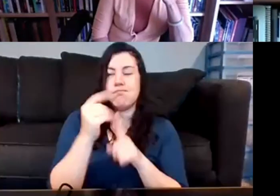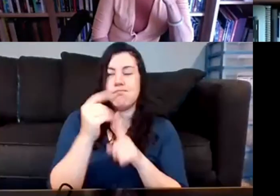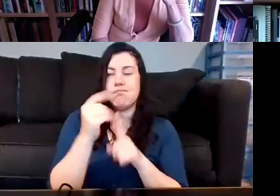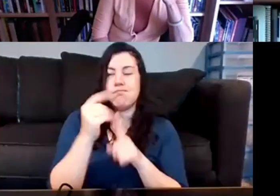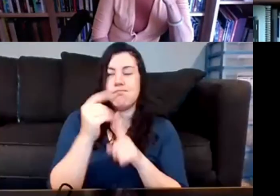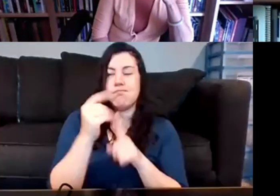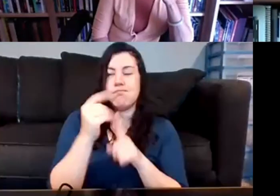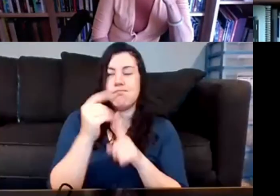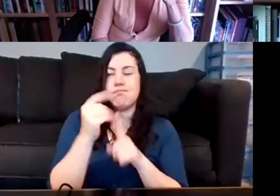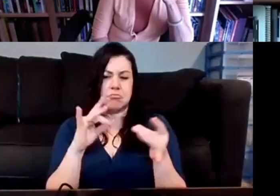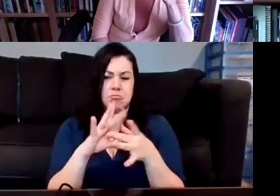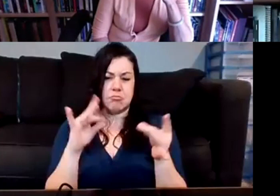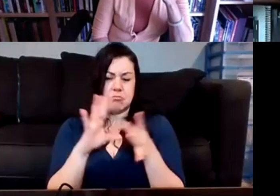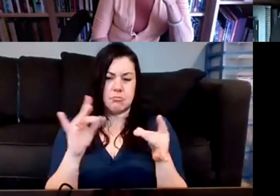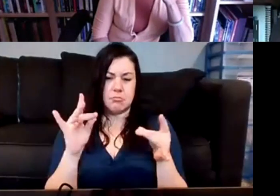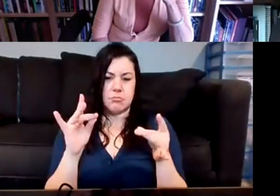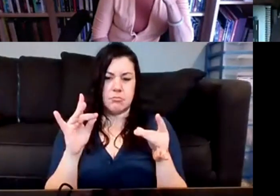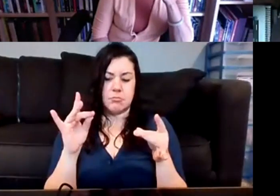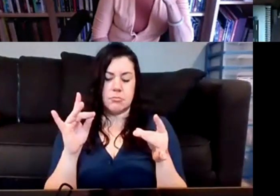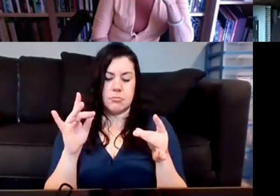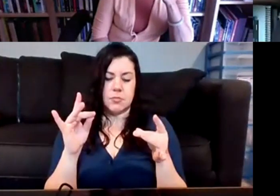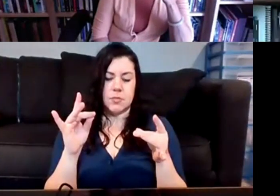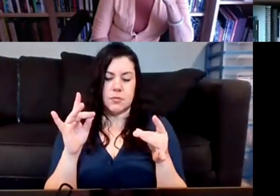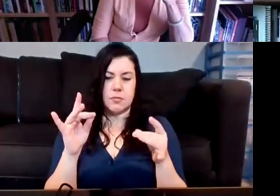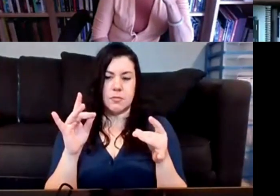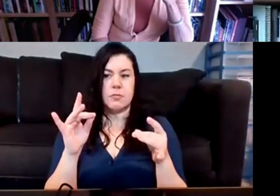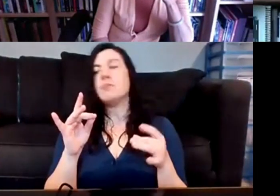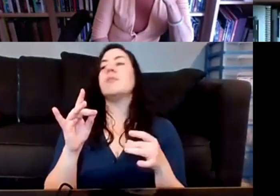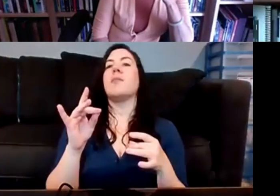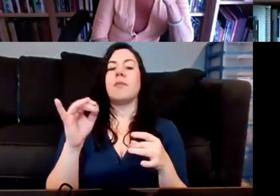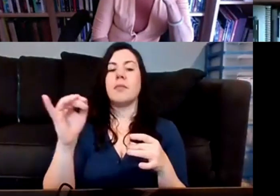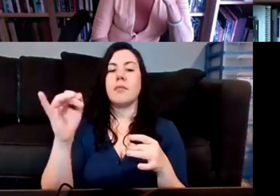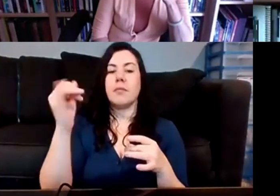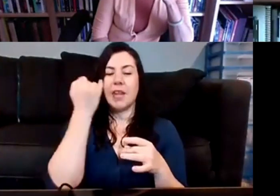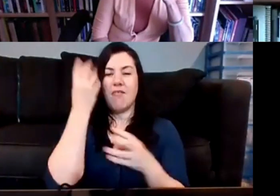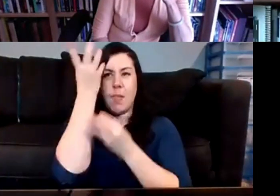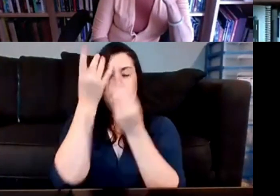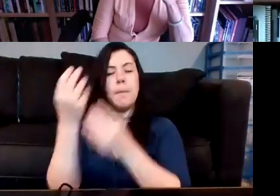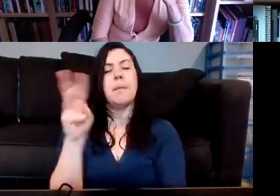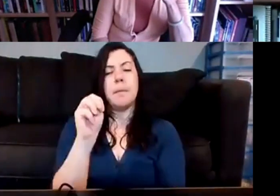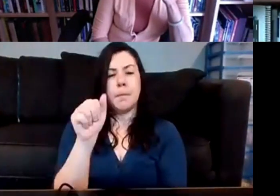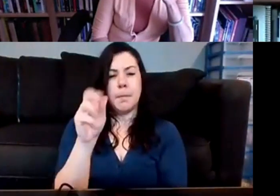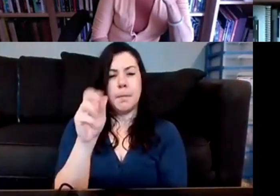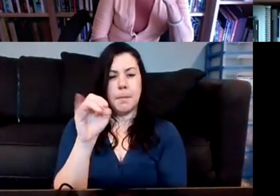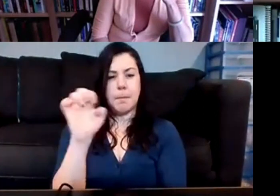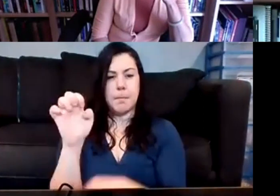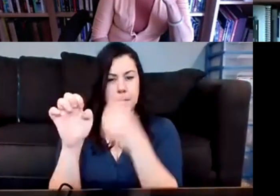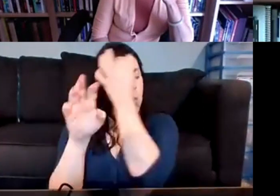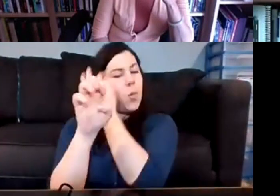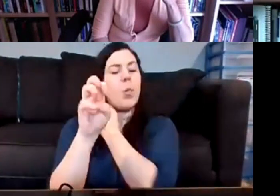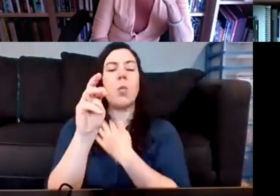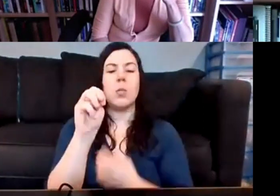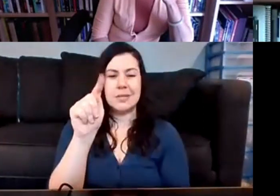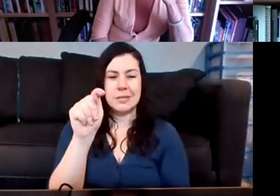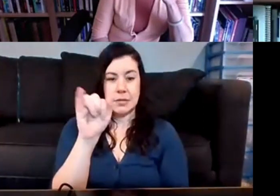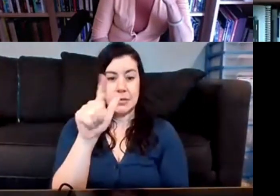were thinking about Mamie Till coming up. For years we've had people saying like